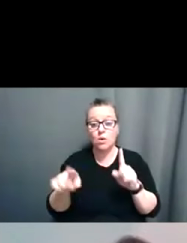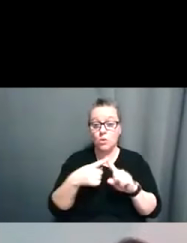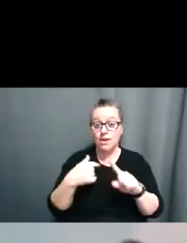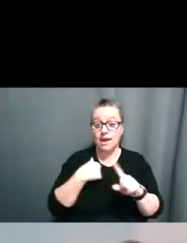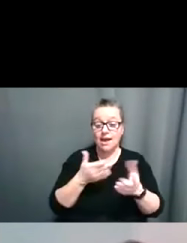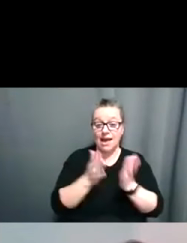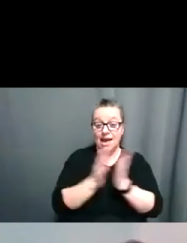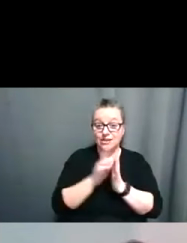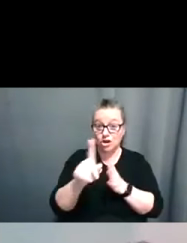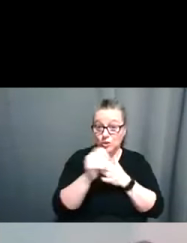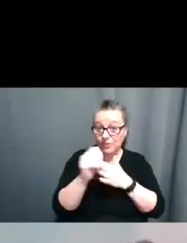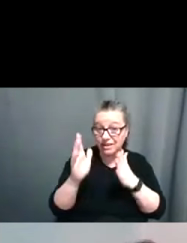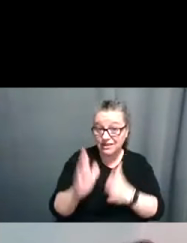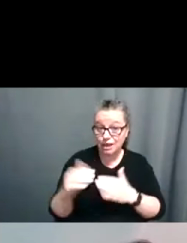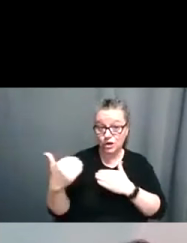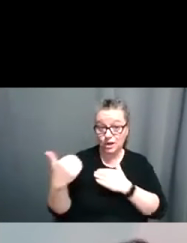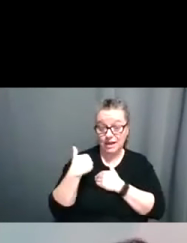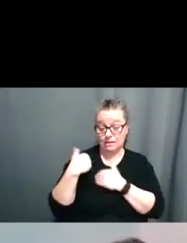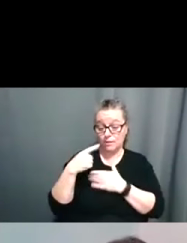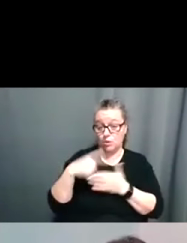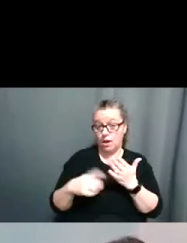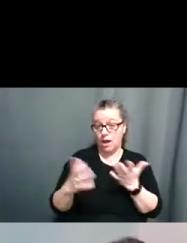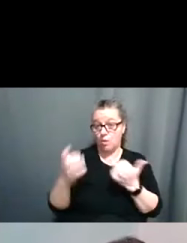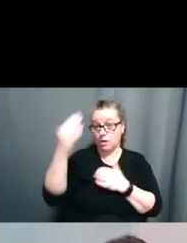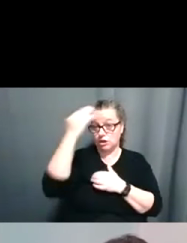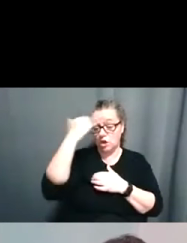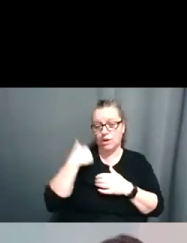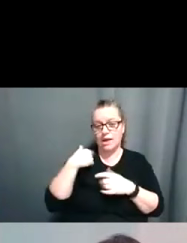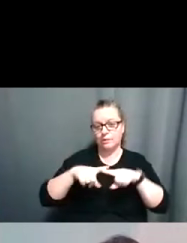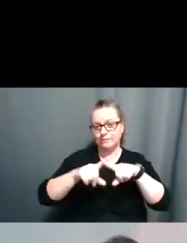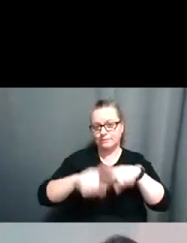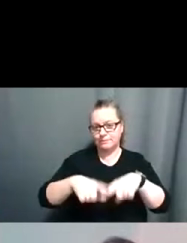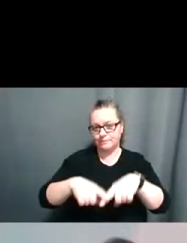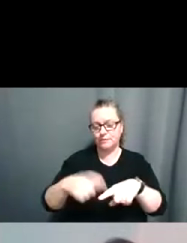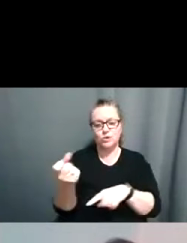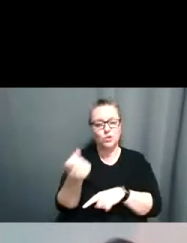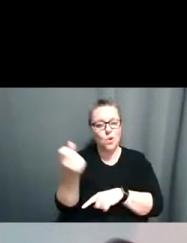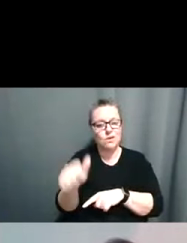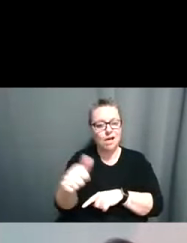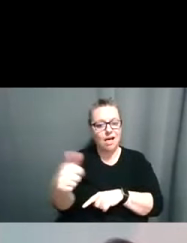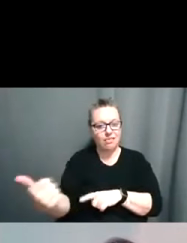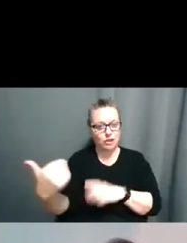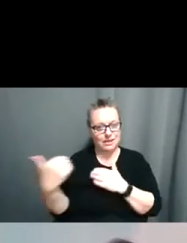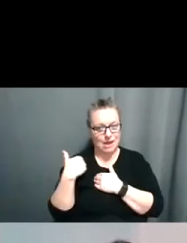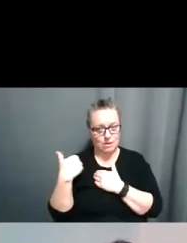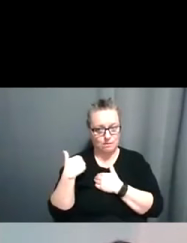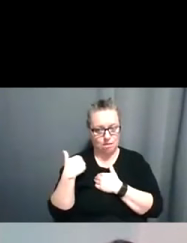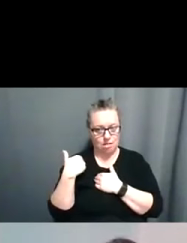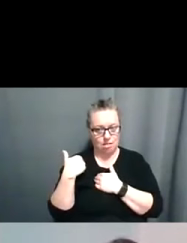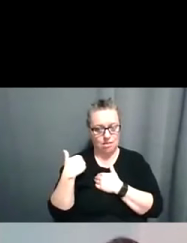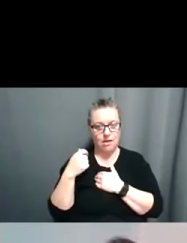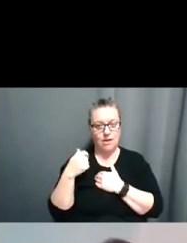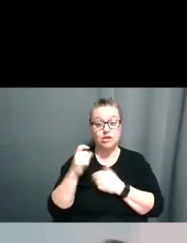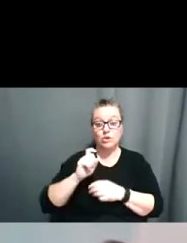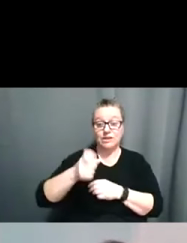leader accountable? What I want to know is, can you be counted on to hold others accountable? Do you give